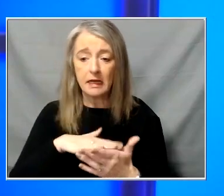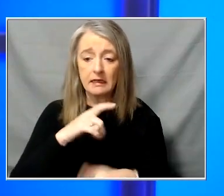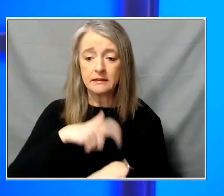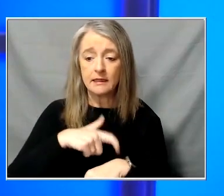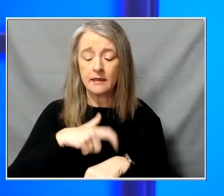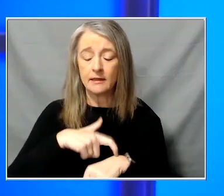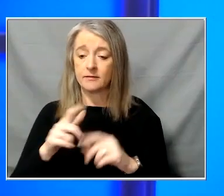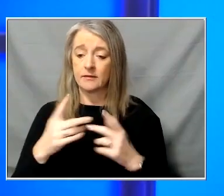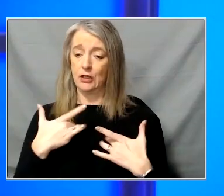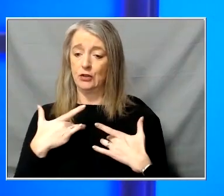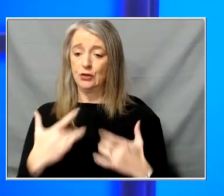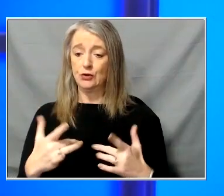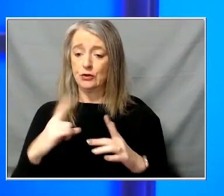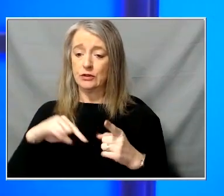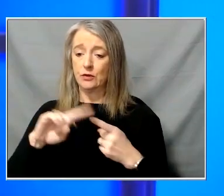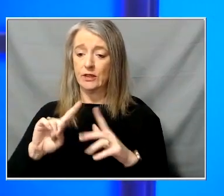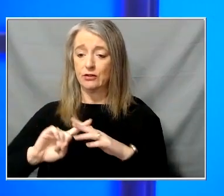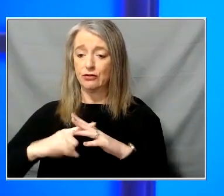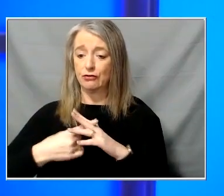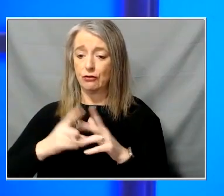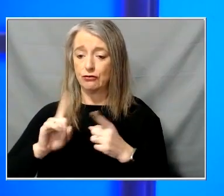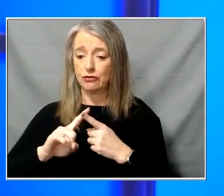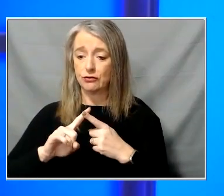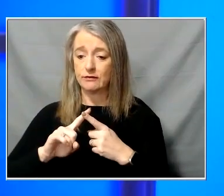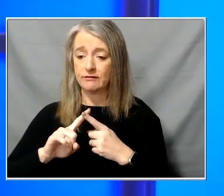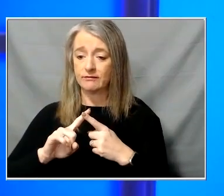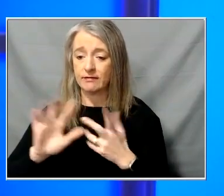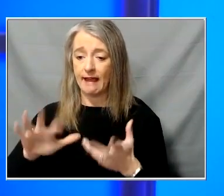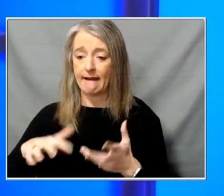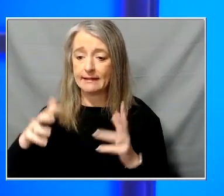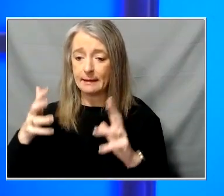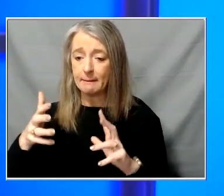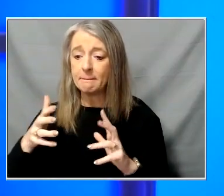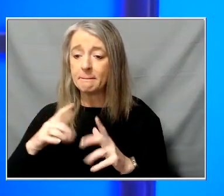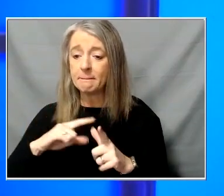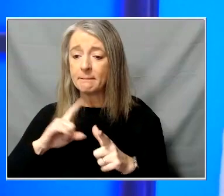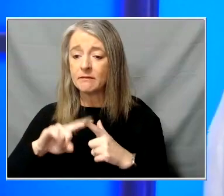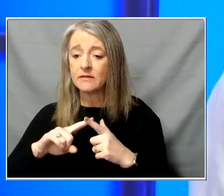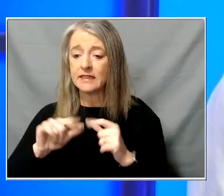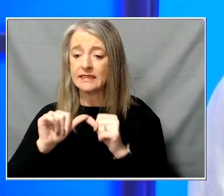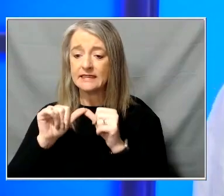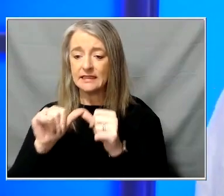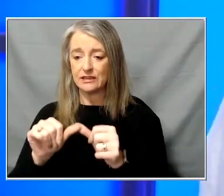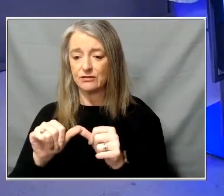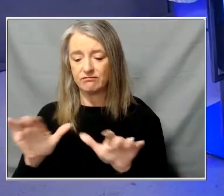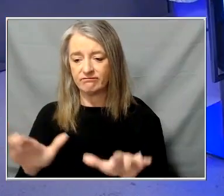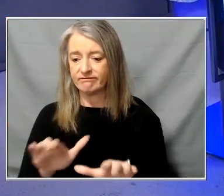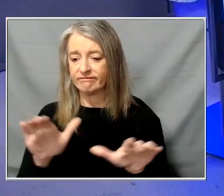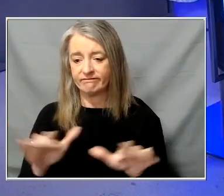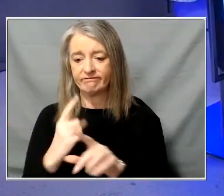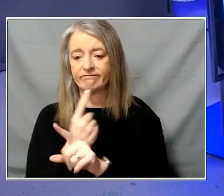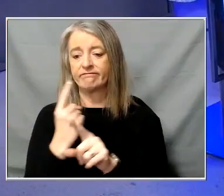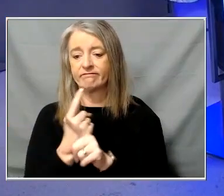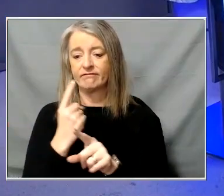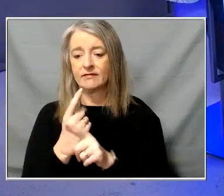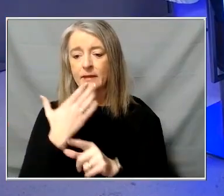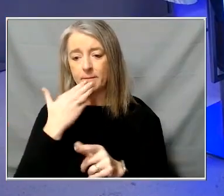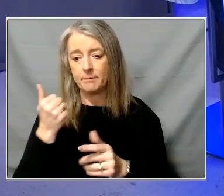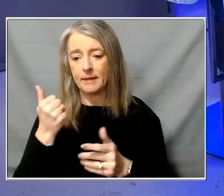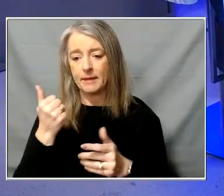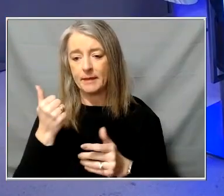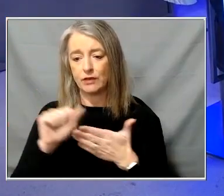treatment options? Typically, I'll say typically when the gallbladder starts to dysfunction, it will continue to dysfunction. You might have some good